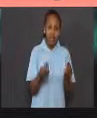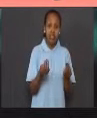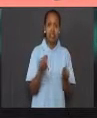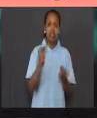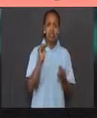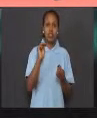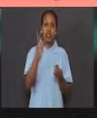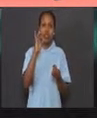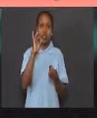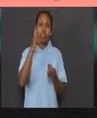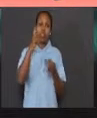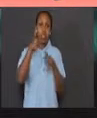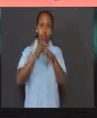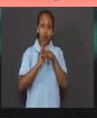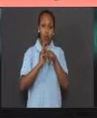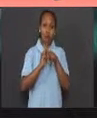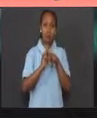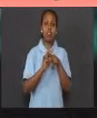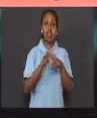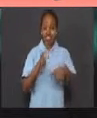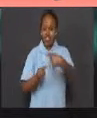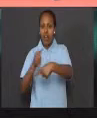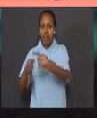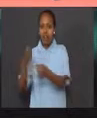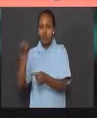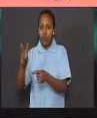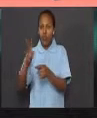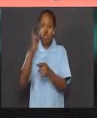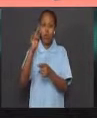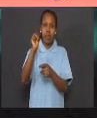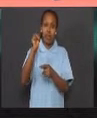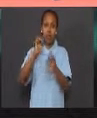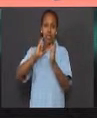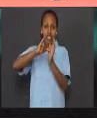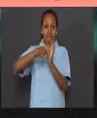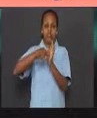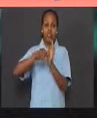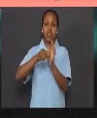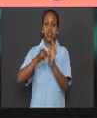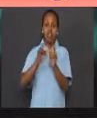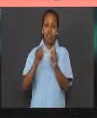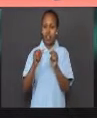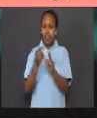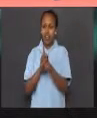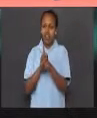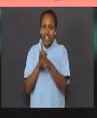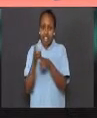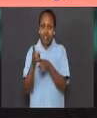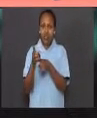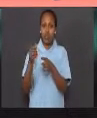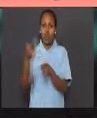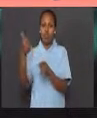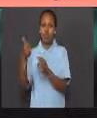8 kilograms and is traveling 12 meters a second in the direction of the other